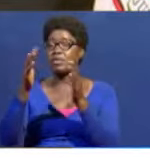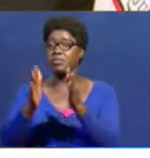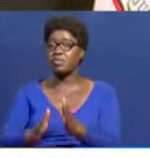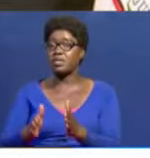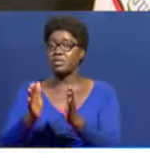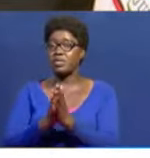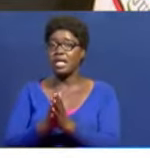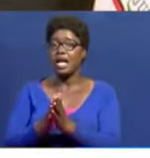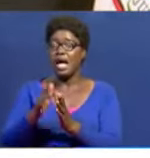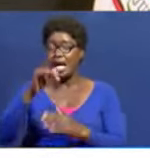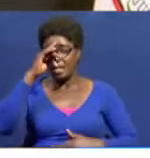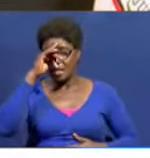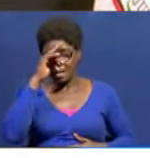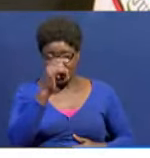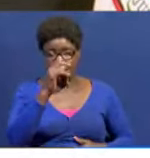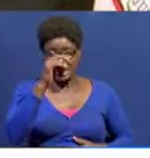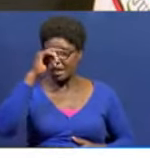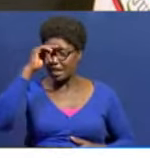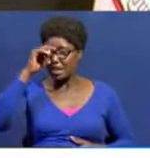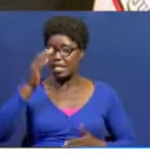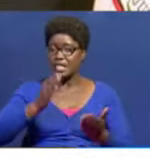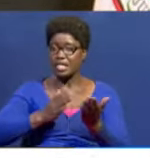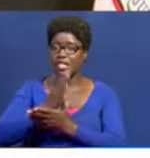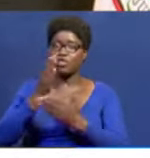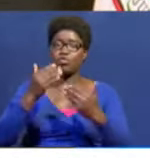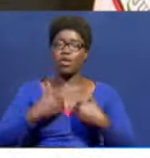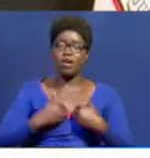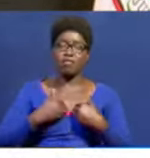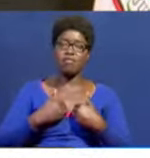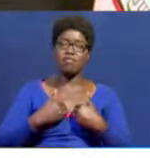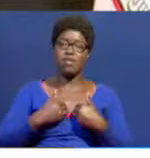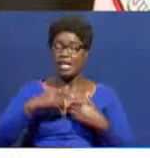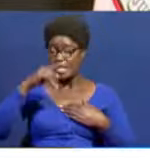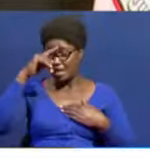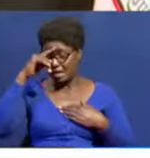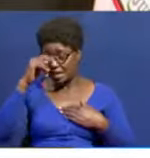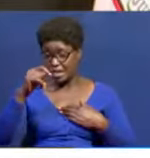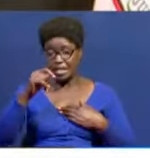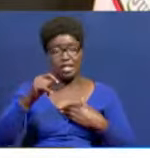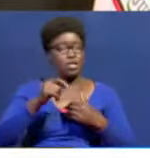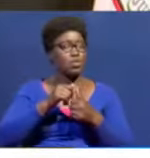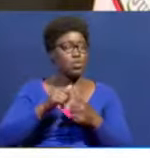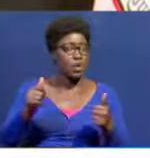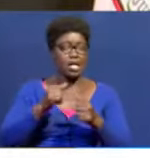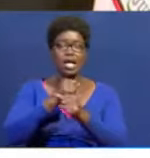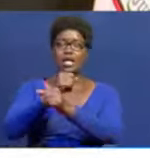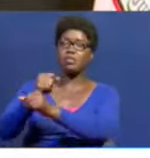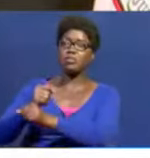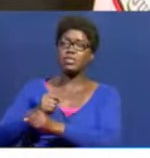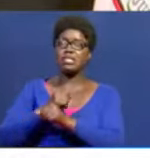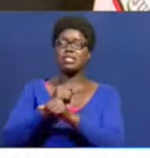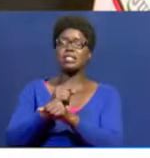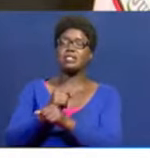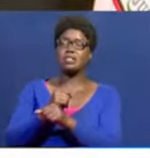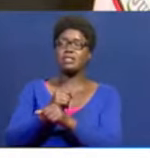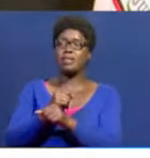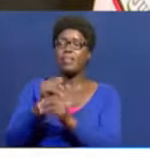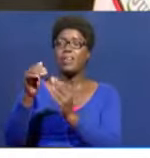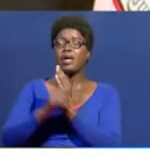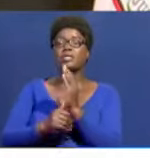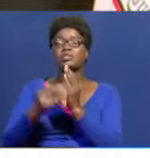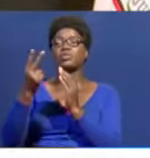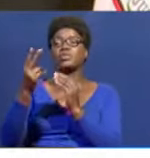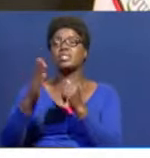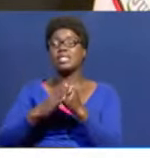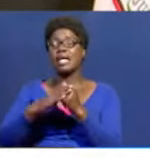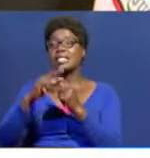has inherent dignity and the right to have that dignity respected and protected. Article